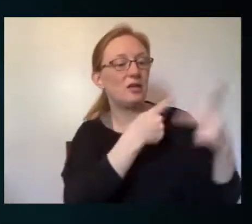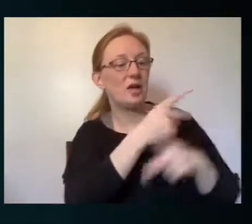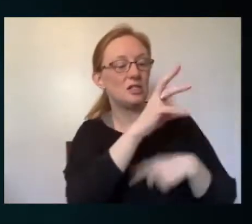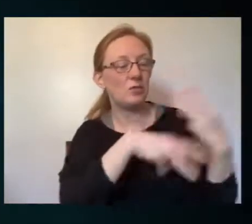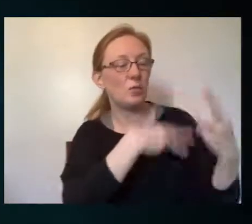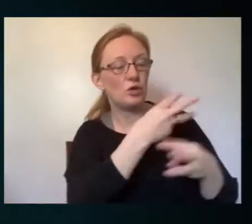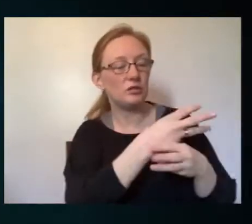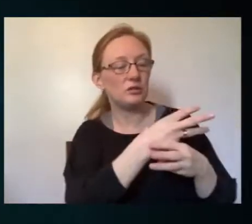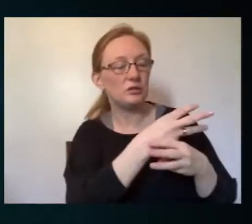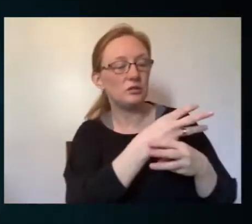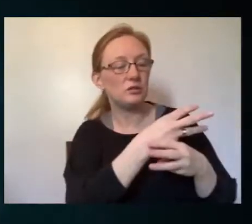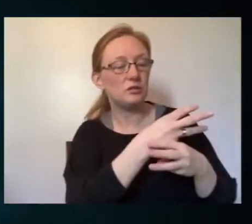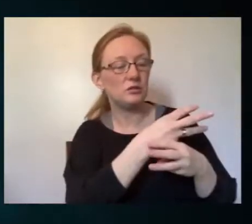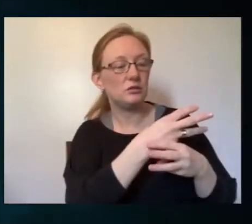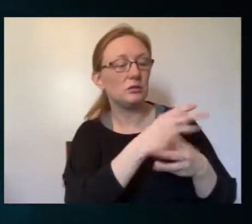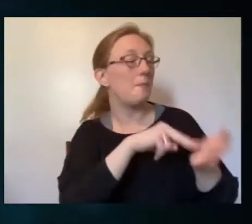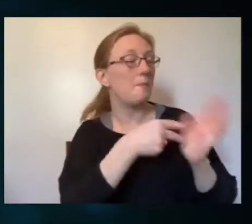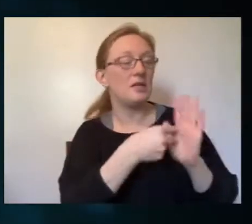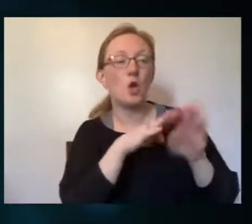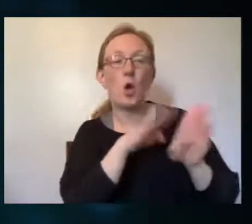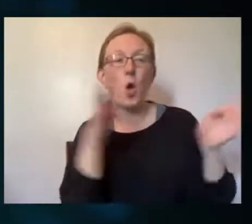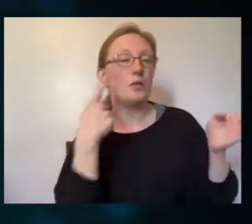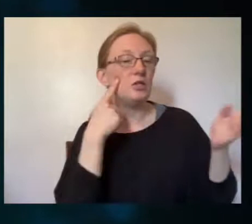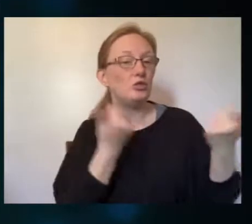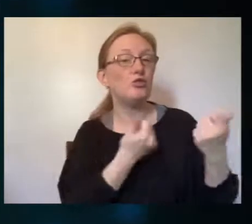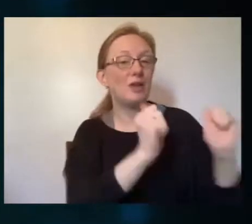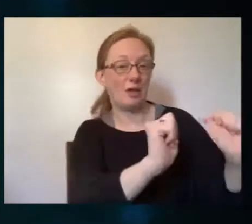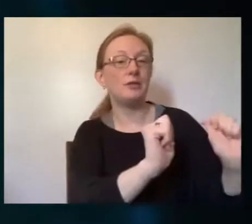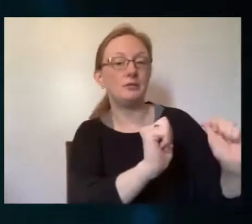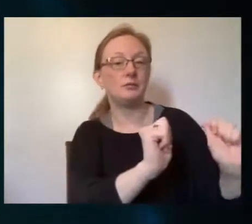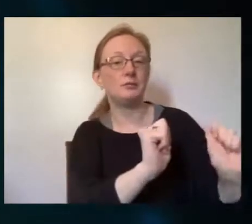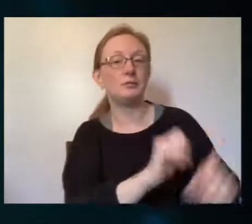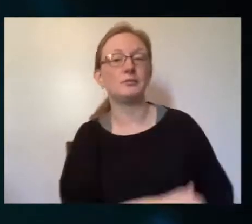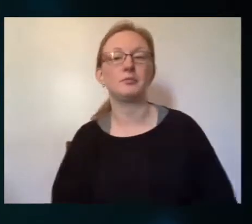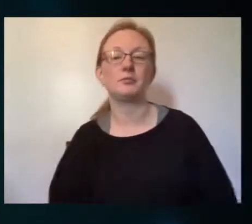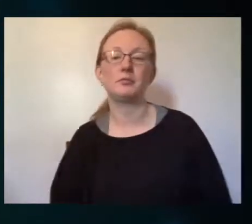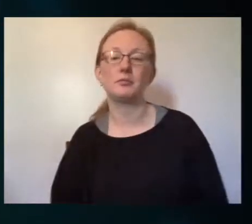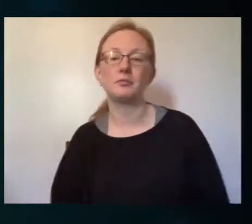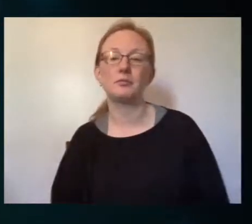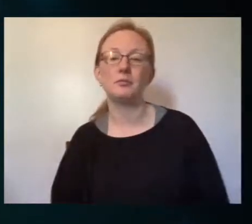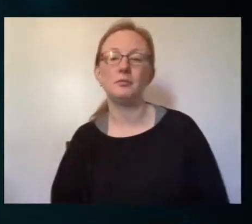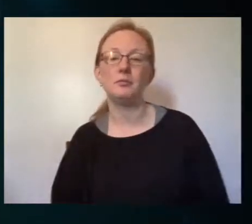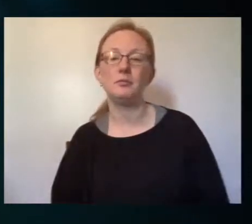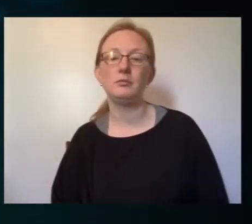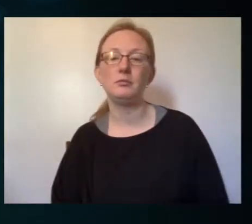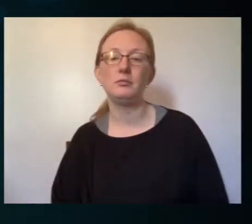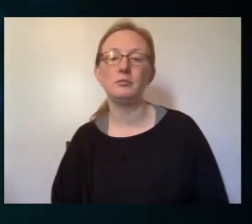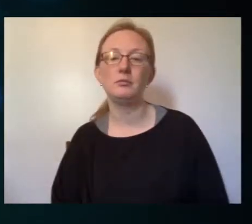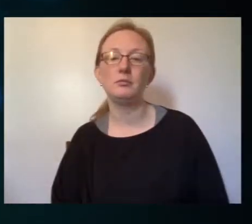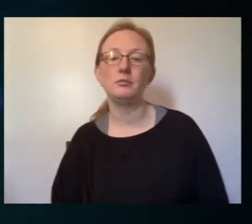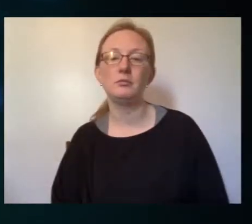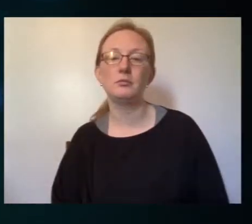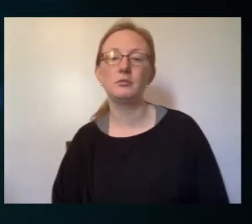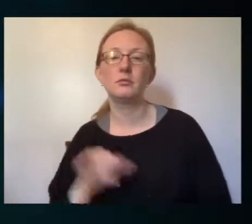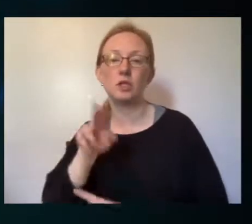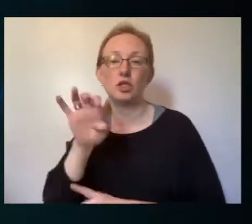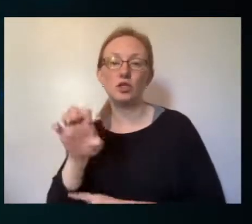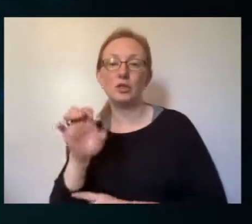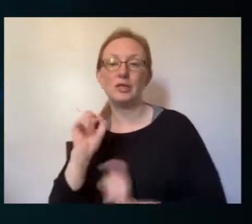worlds. In other words, we're open to experimentation. And Julie has posted a very useful